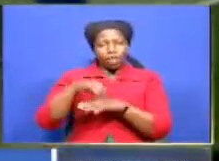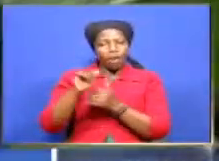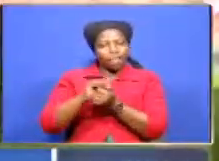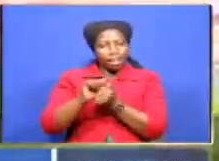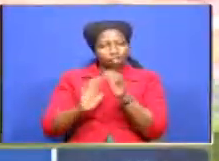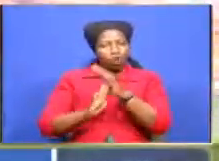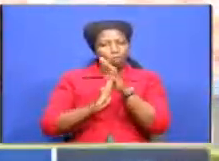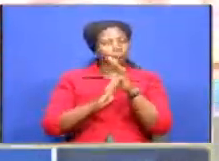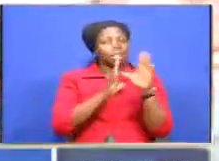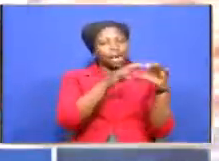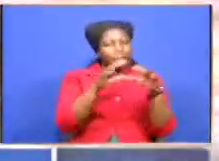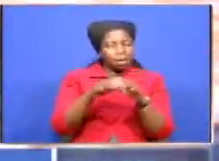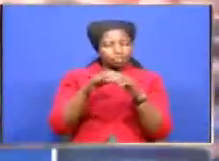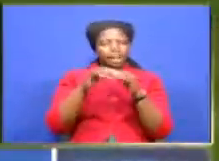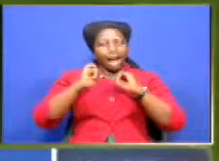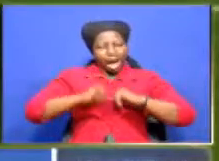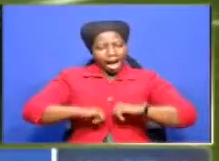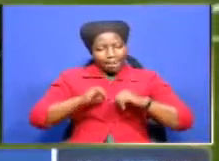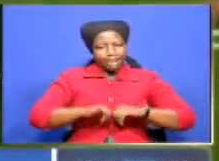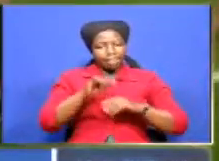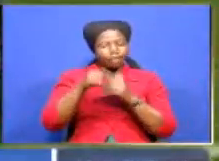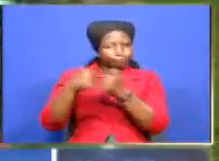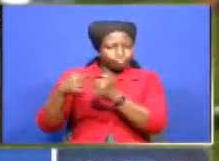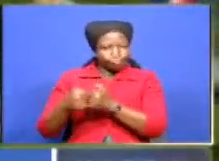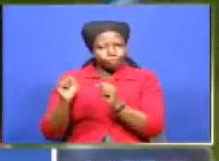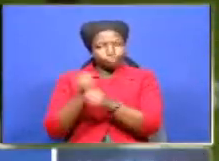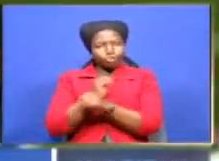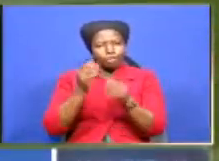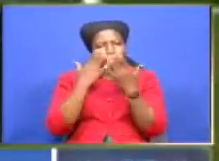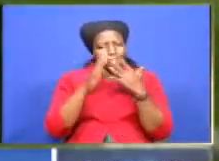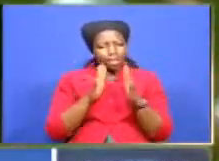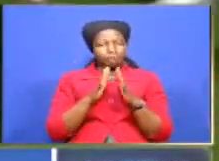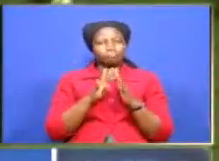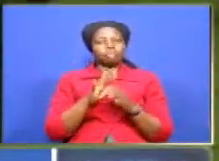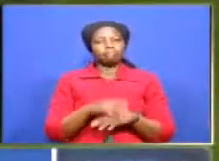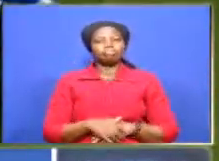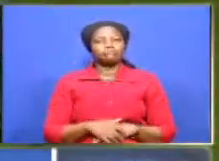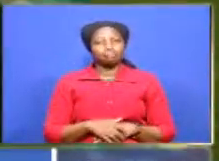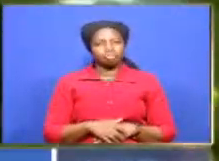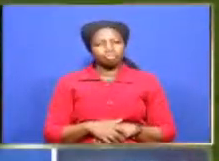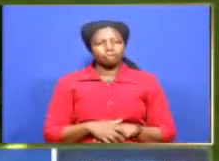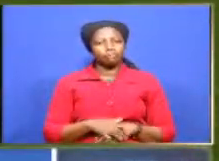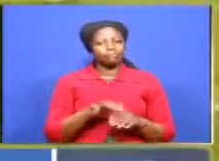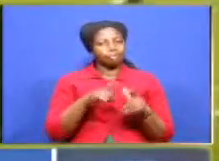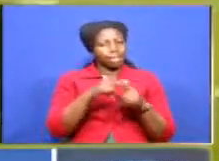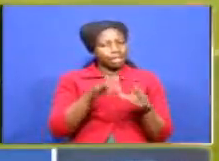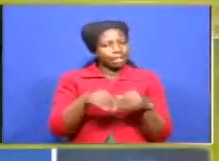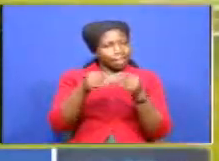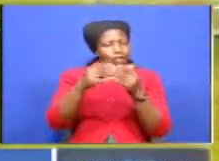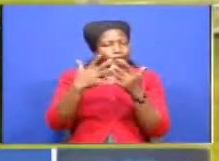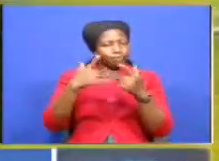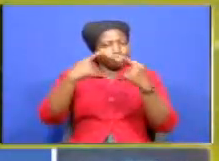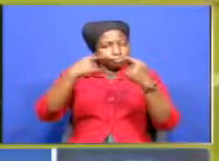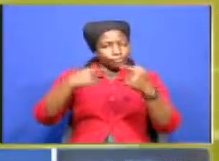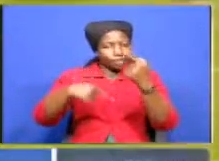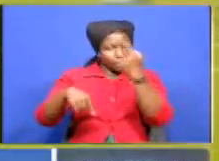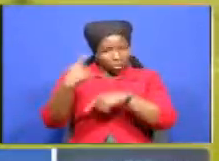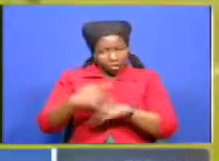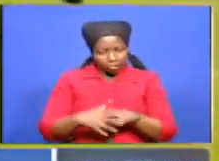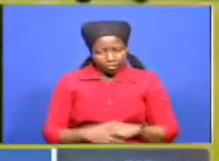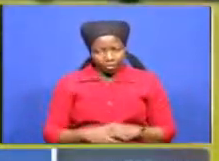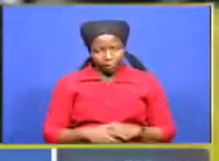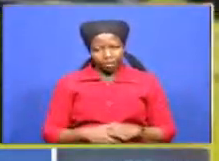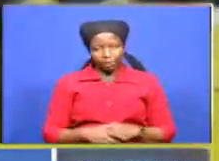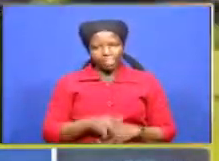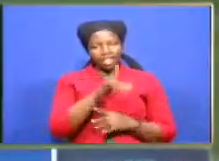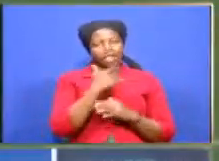agreed that the campaign could not be completed. That duly handed Celtic a ninth successive league title, with the Neil Lennon coach side having had a